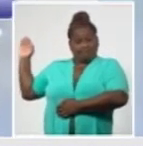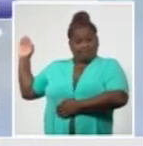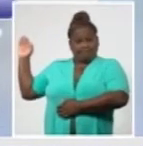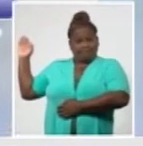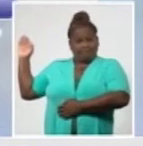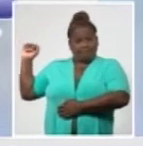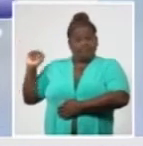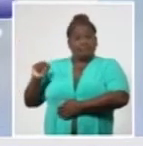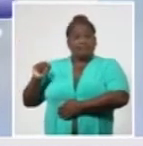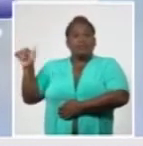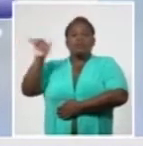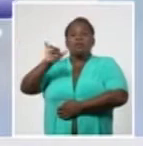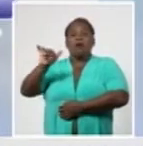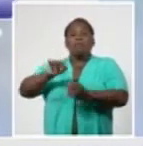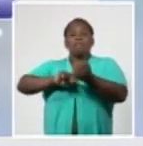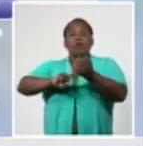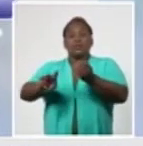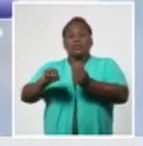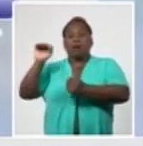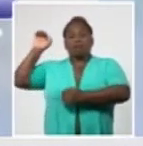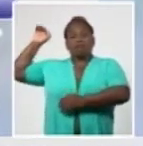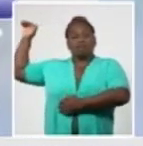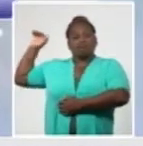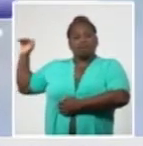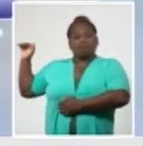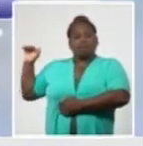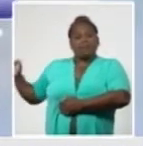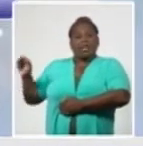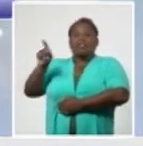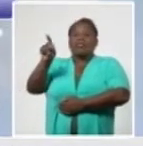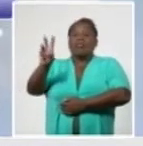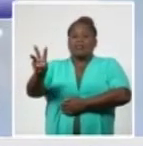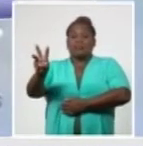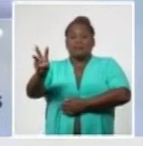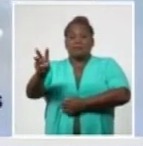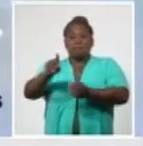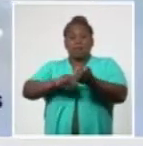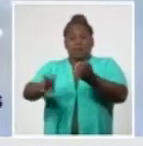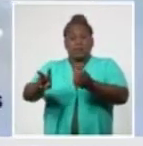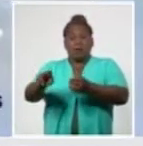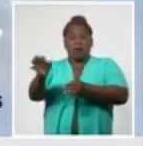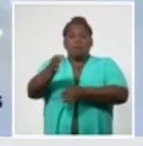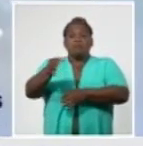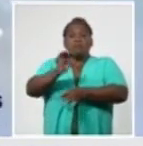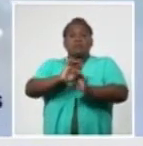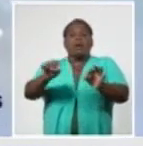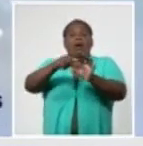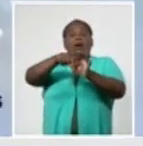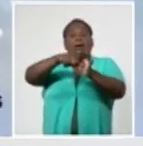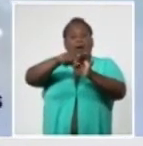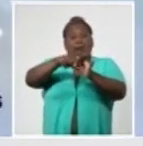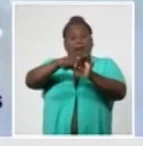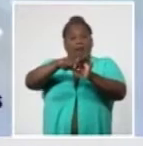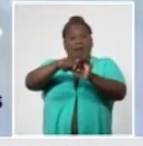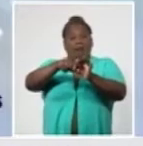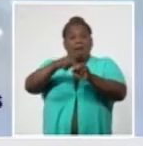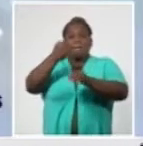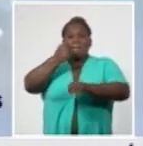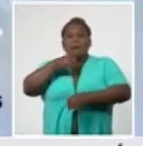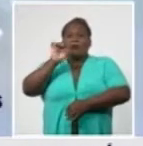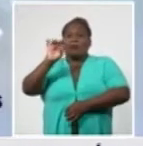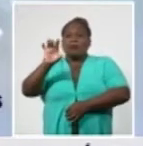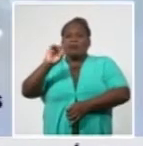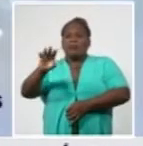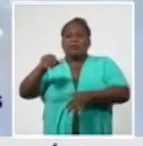cases, keeps the same rate of 0.28. And as we all know, the rest of the provinces,